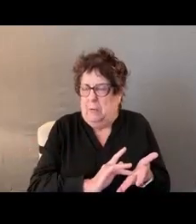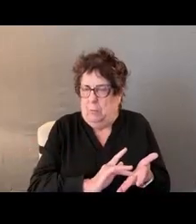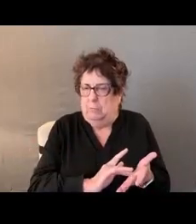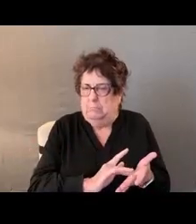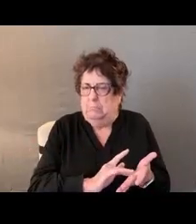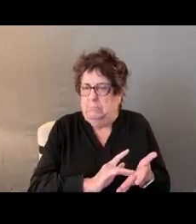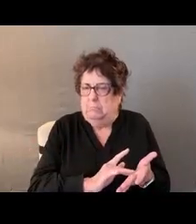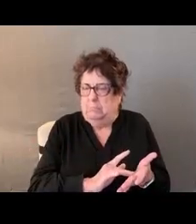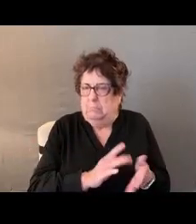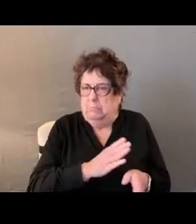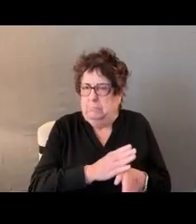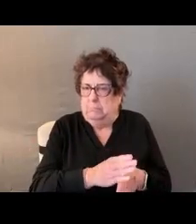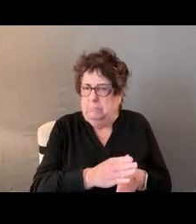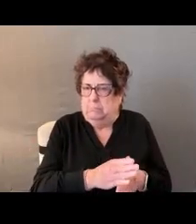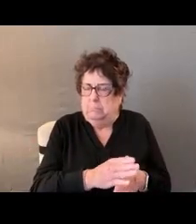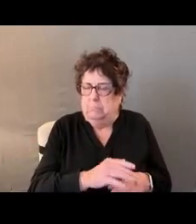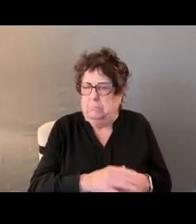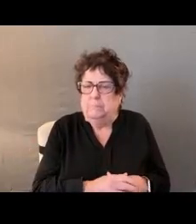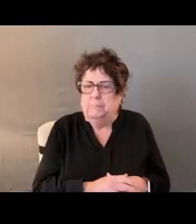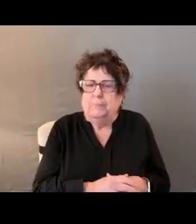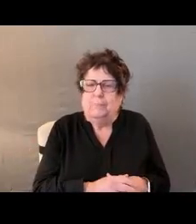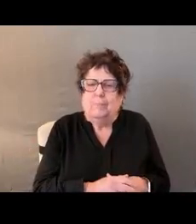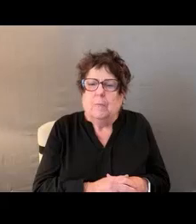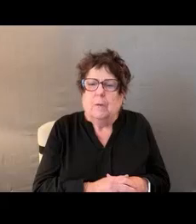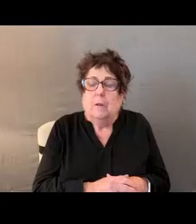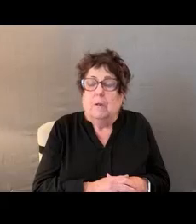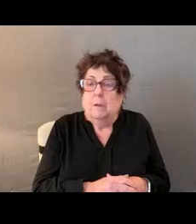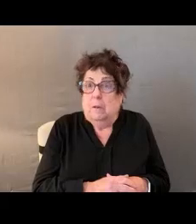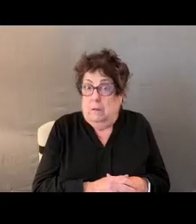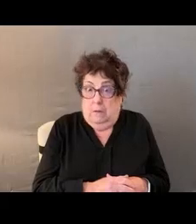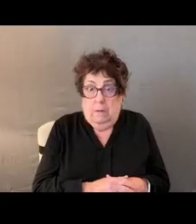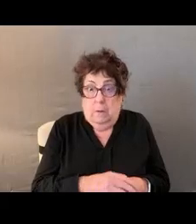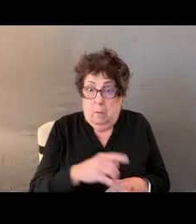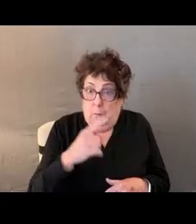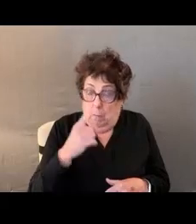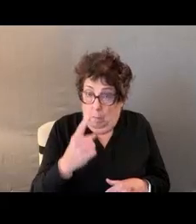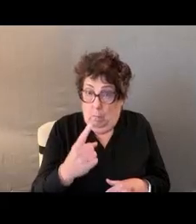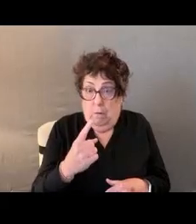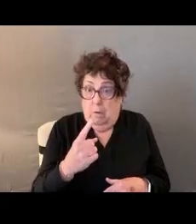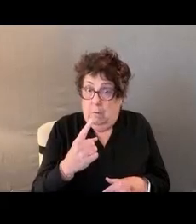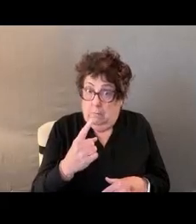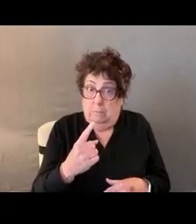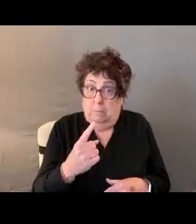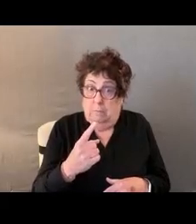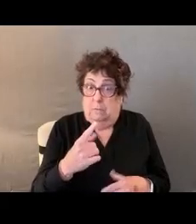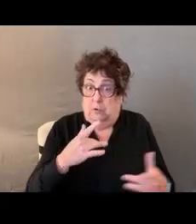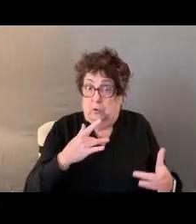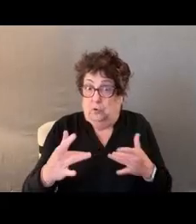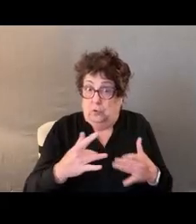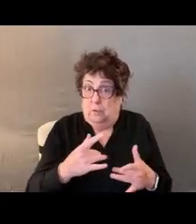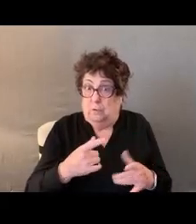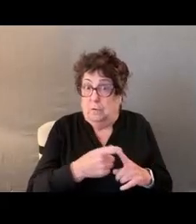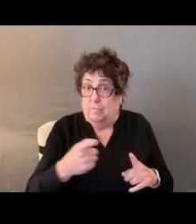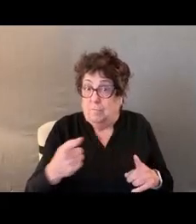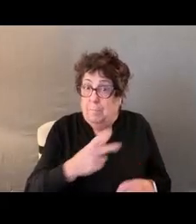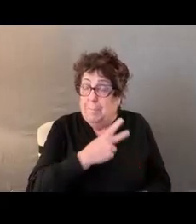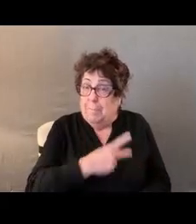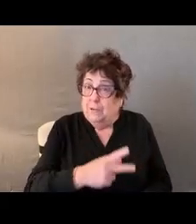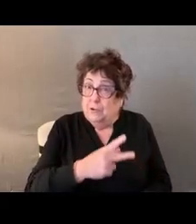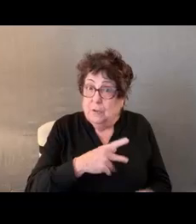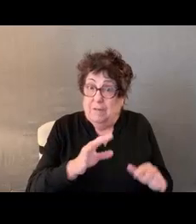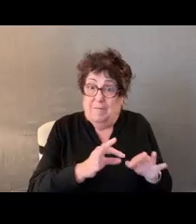healthcare. And one of the concerns that came from the Patient and Family Advisory Committee was that those surveys were